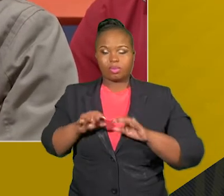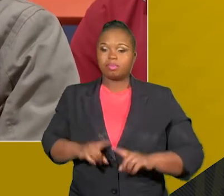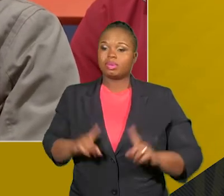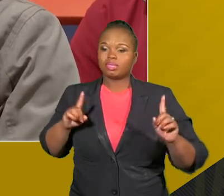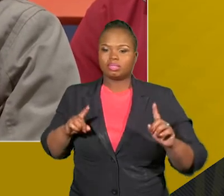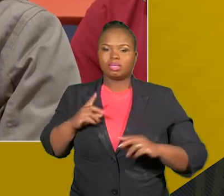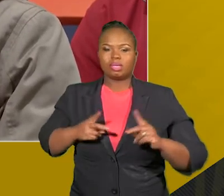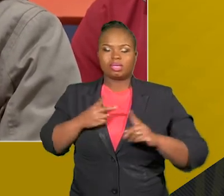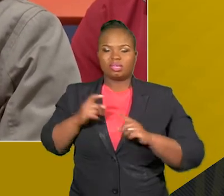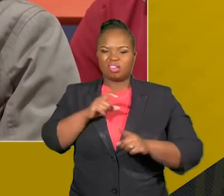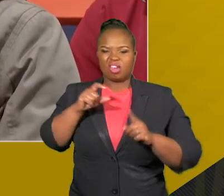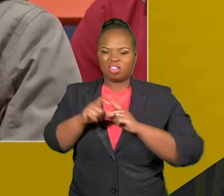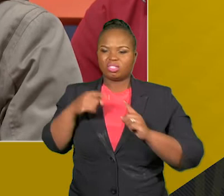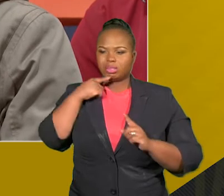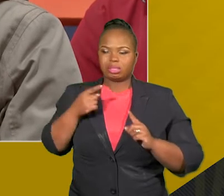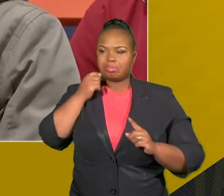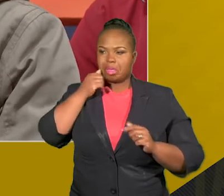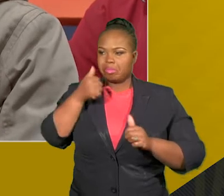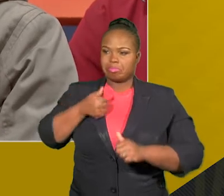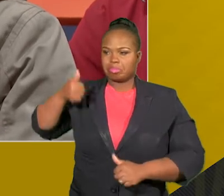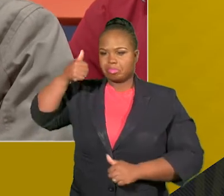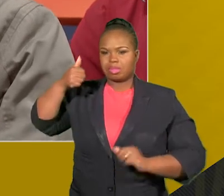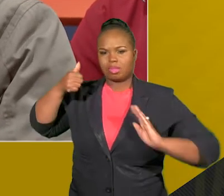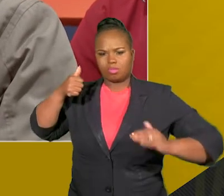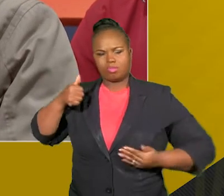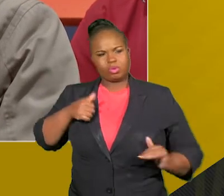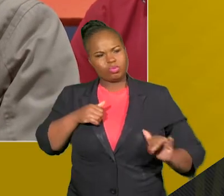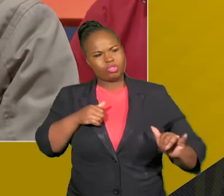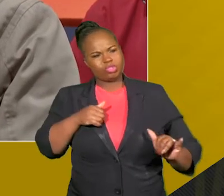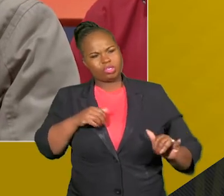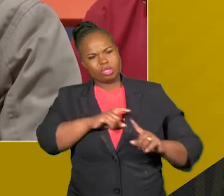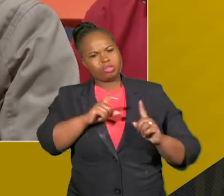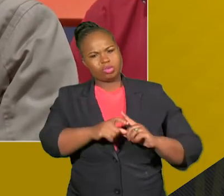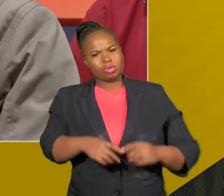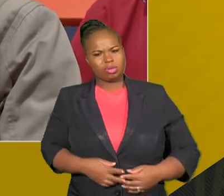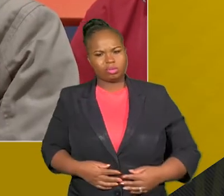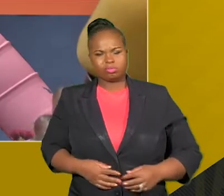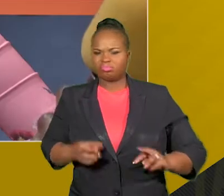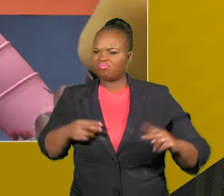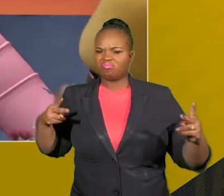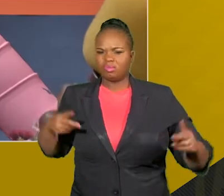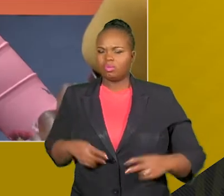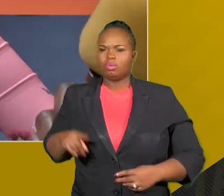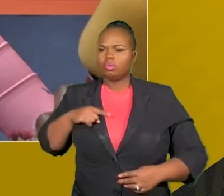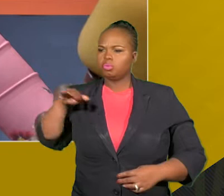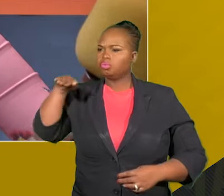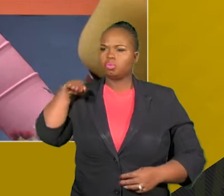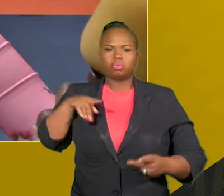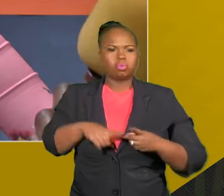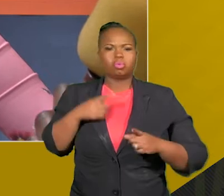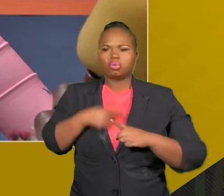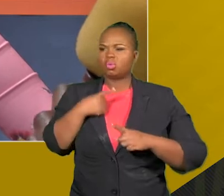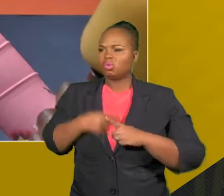is that our culture tells us that men are superior to women. What culture is this that tells well, us it, this? Well, it's various cultures. You find it with the Zulus, you find it